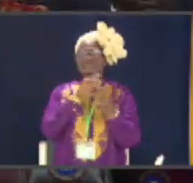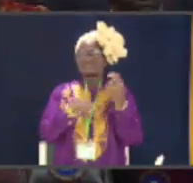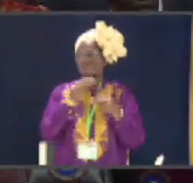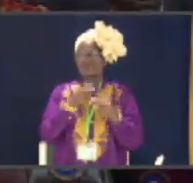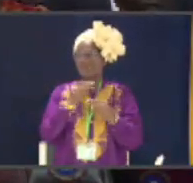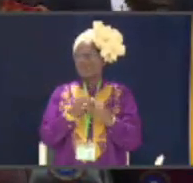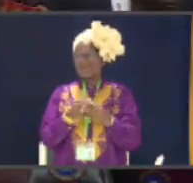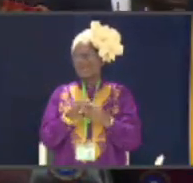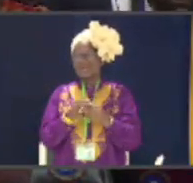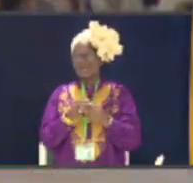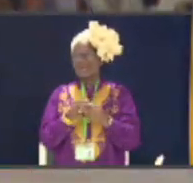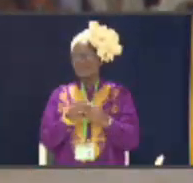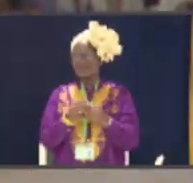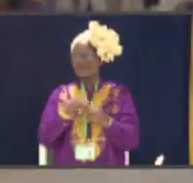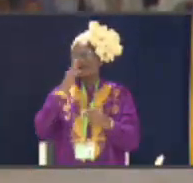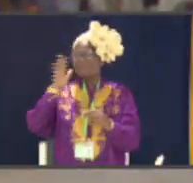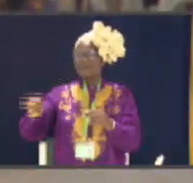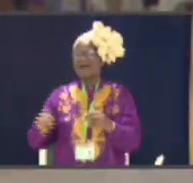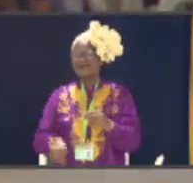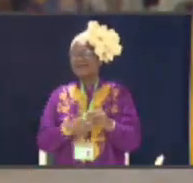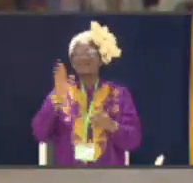Ẹsẹ̀ ọ̀fọ̀ ò ní yalé yín.